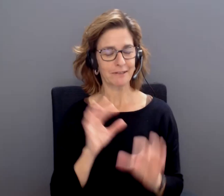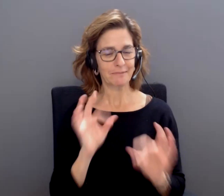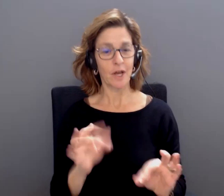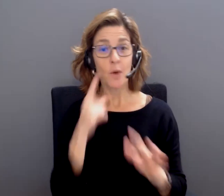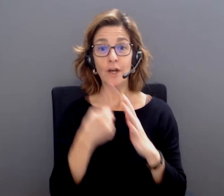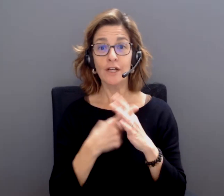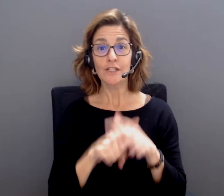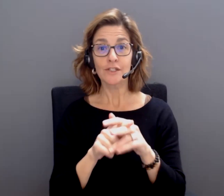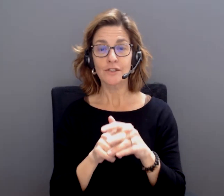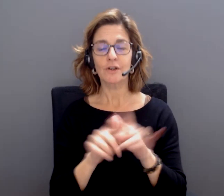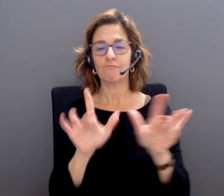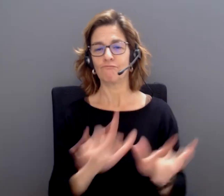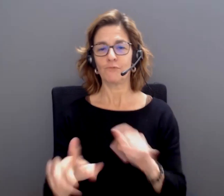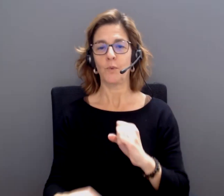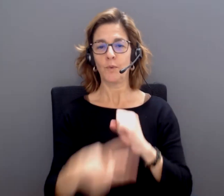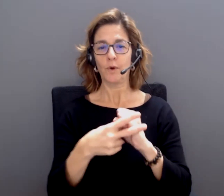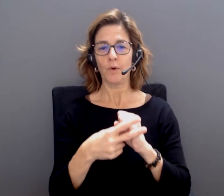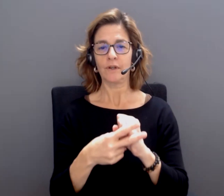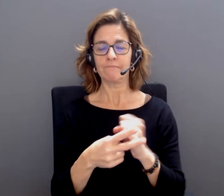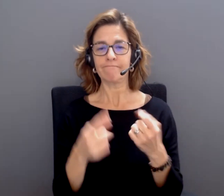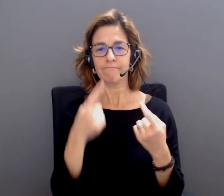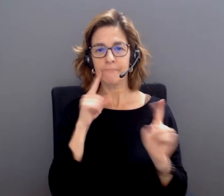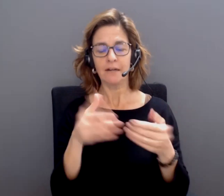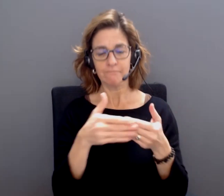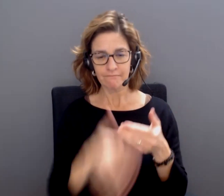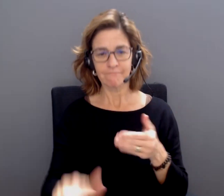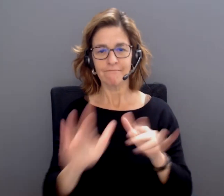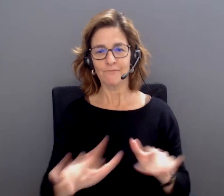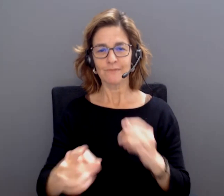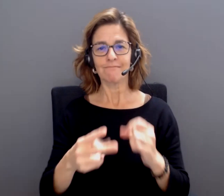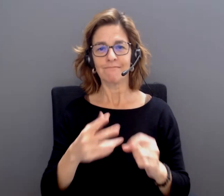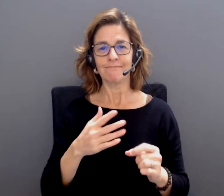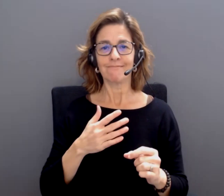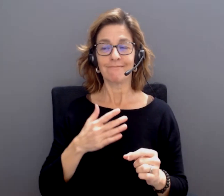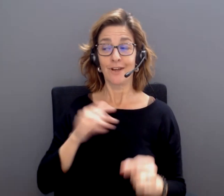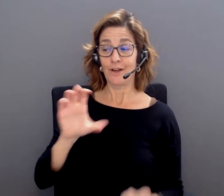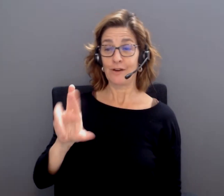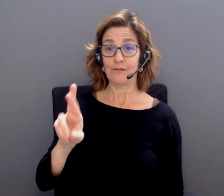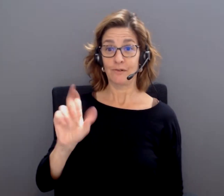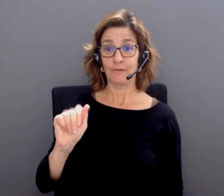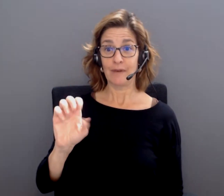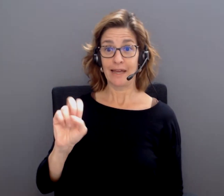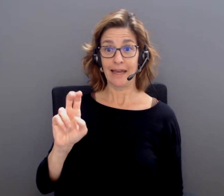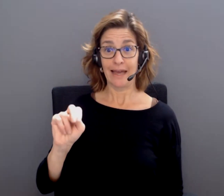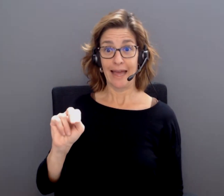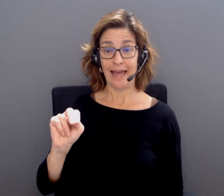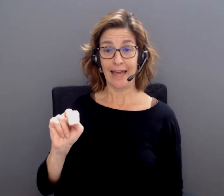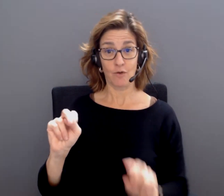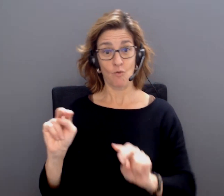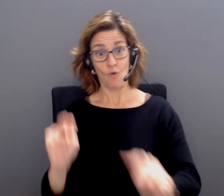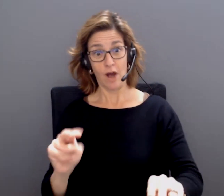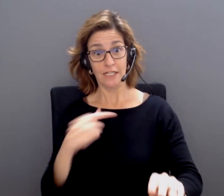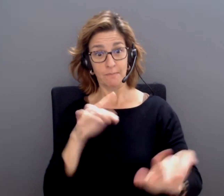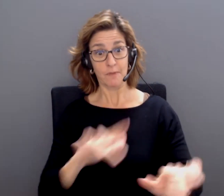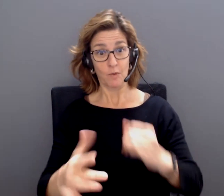record. There we go. That will make my colleague Rayanne very happy when I actually record sessions. So welcome